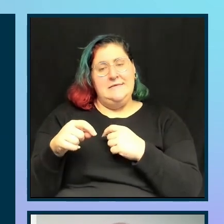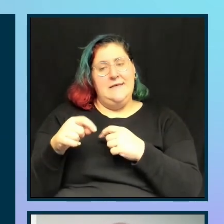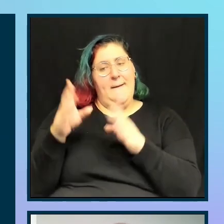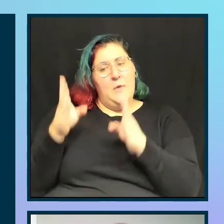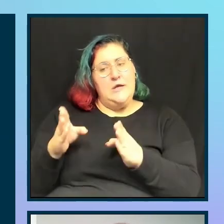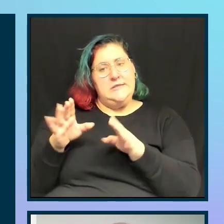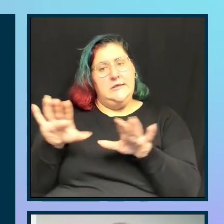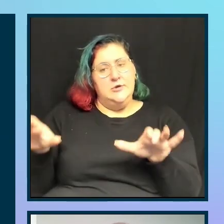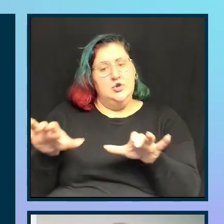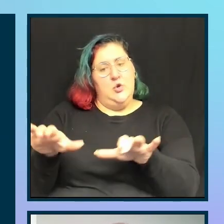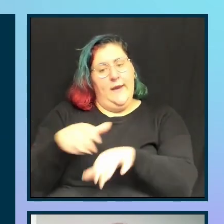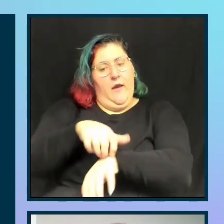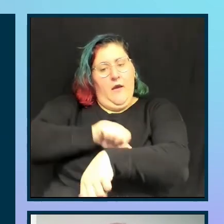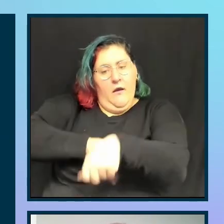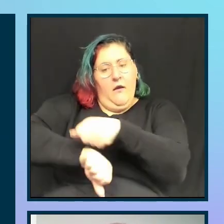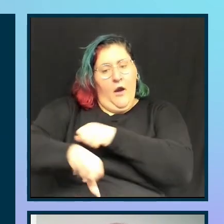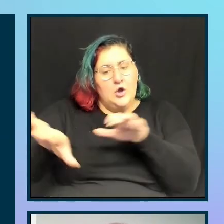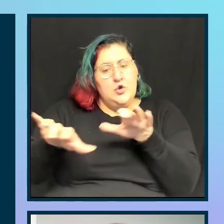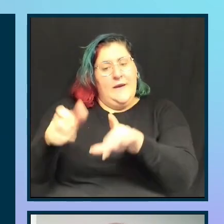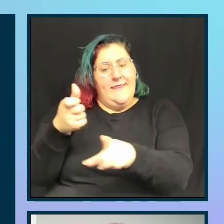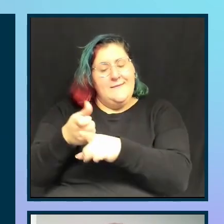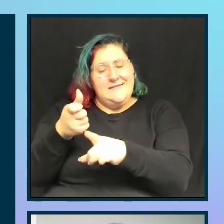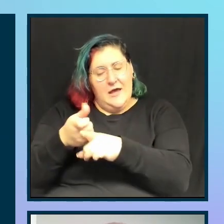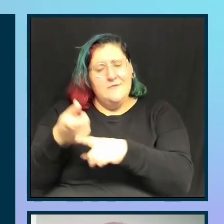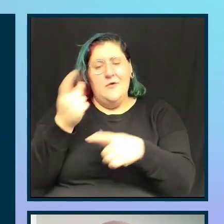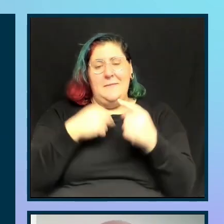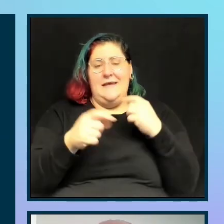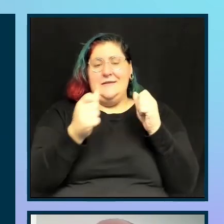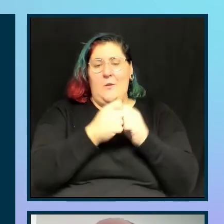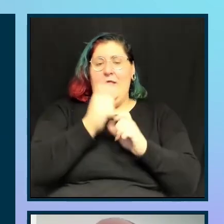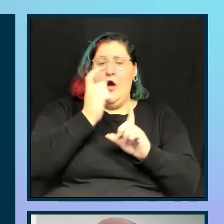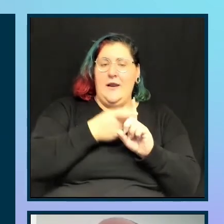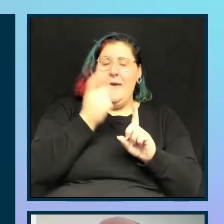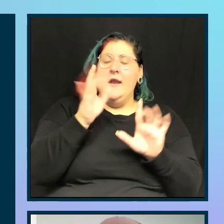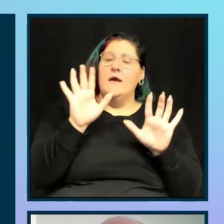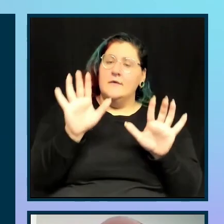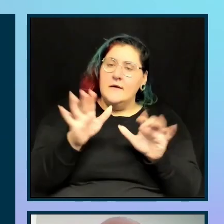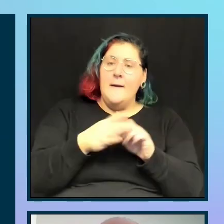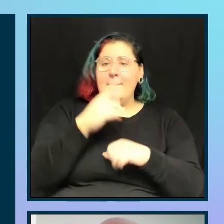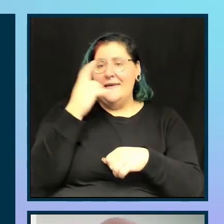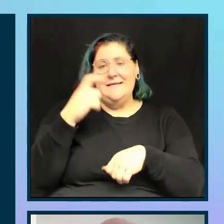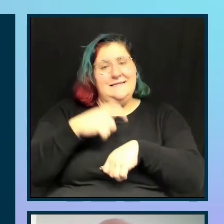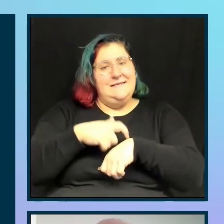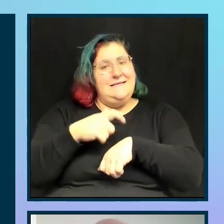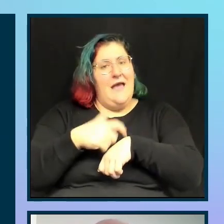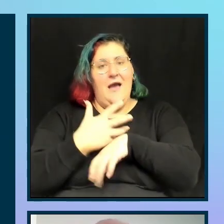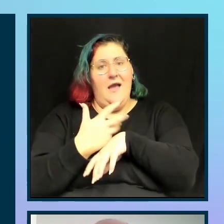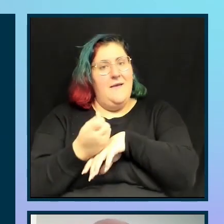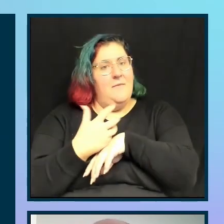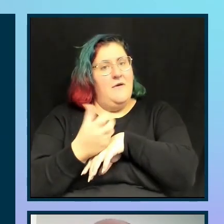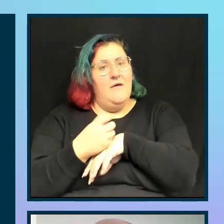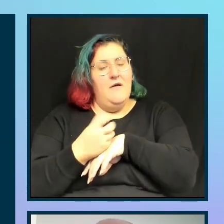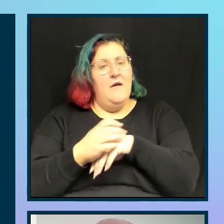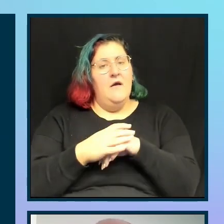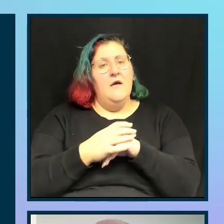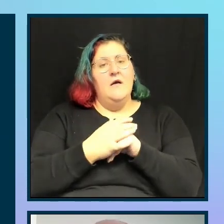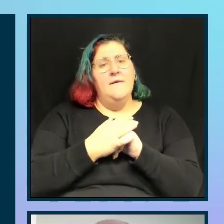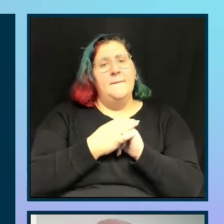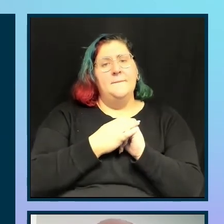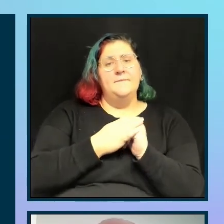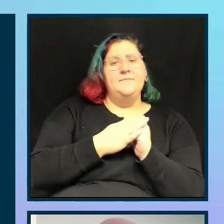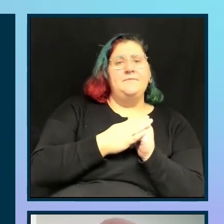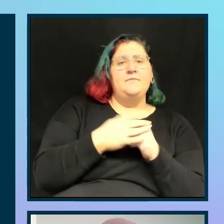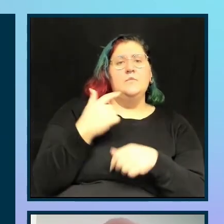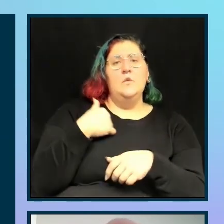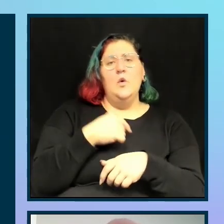do that. And what we want to do is to focus the reporting from those tools so that they generate information about errors or items